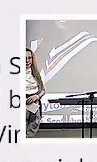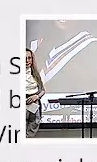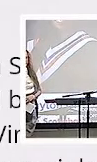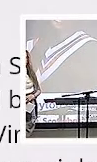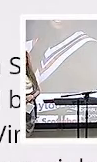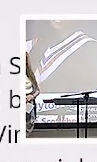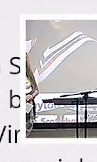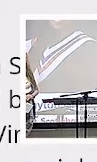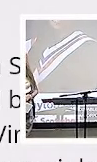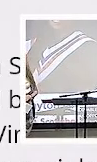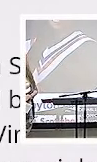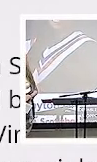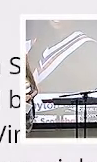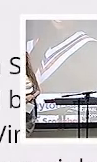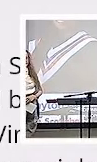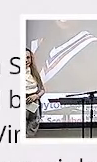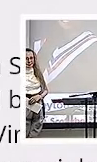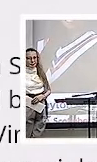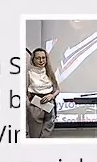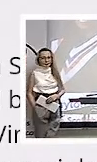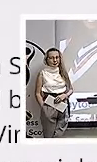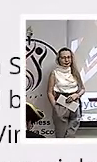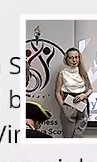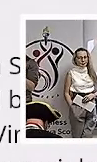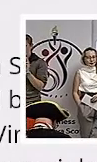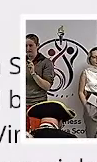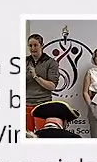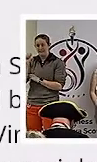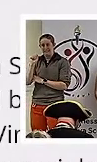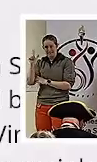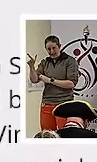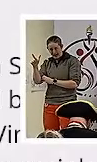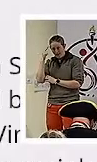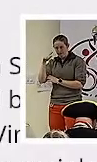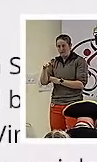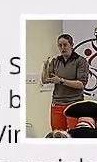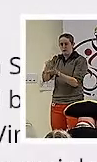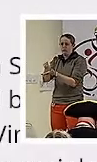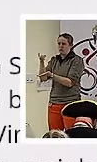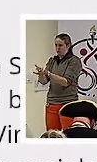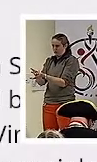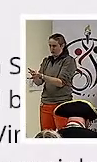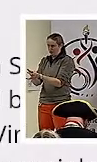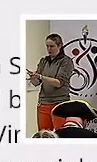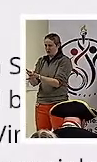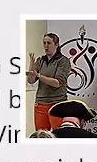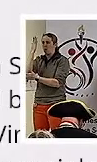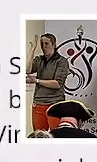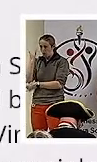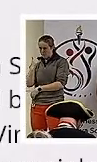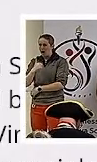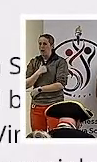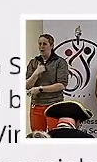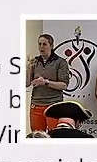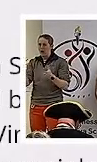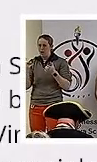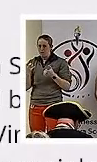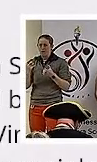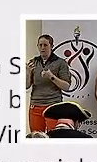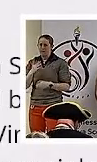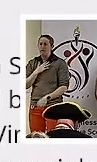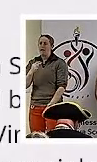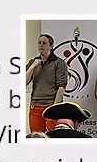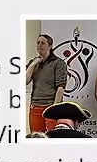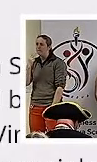hopefully move to Dow to do social work, because I want to be a voice for those with